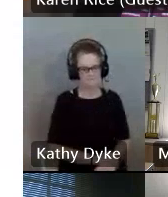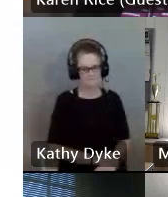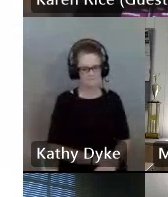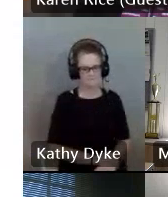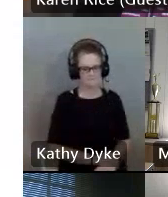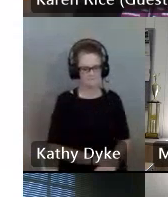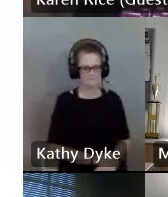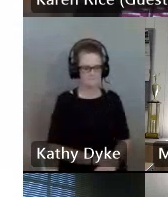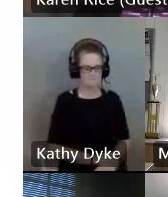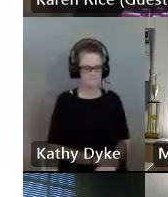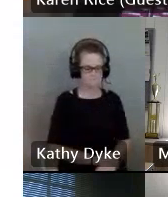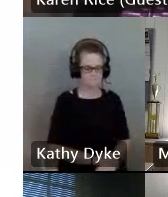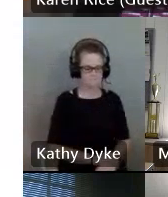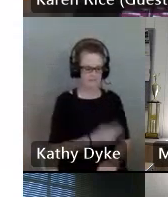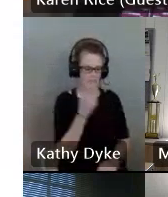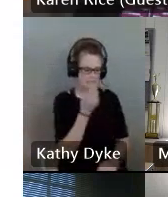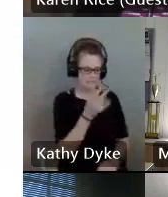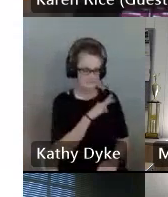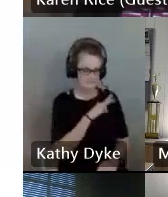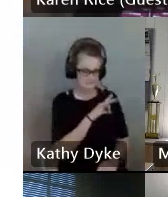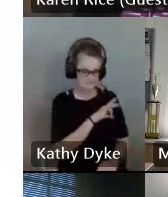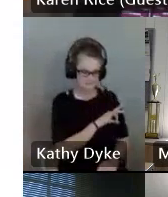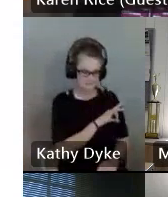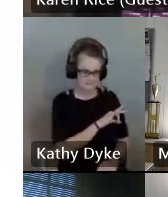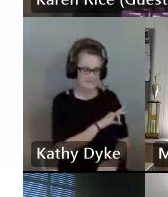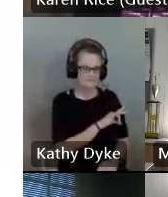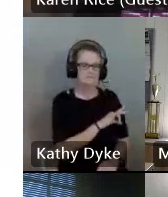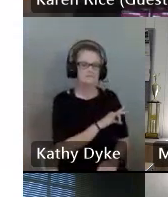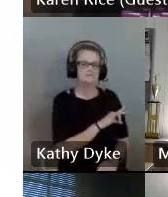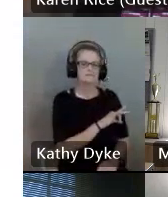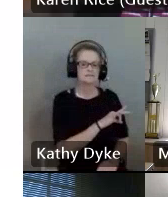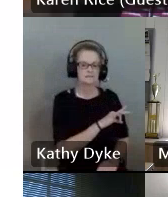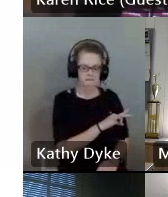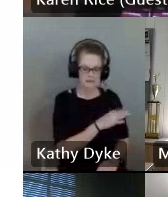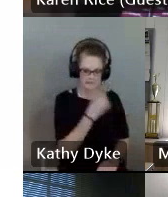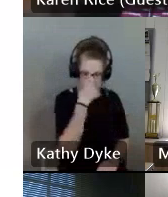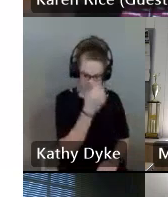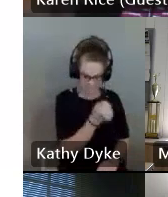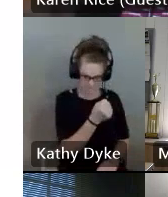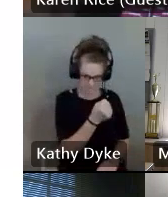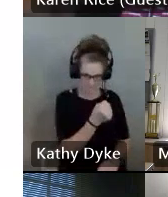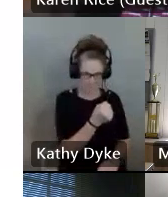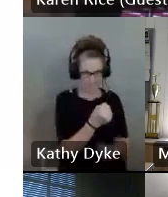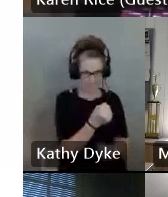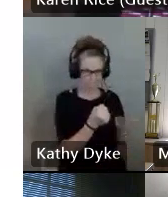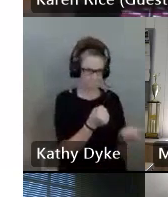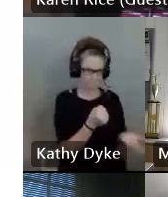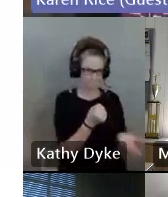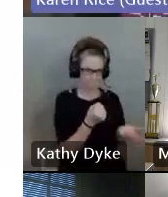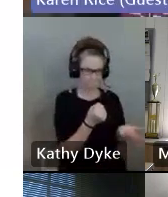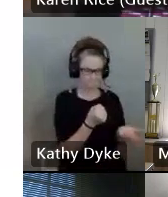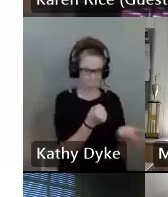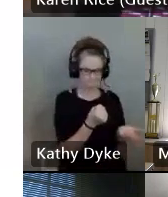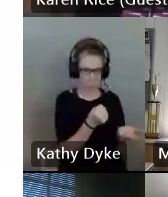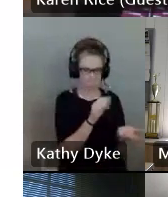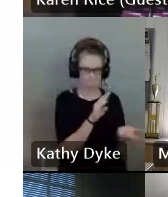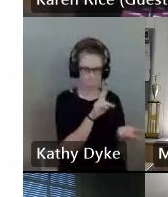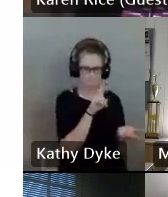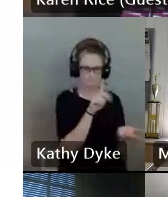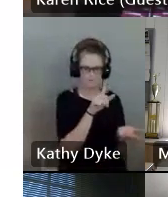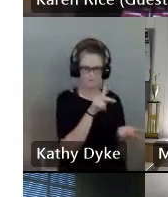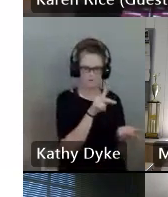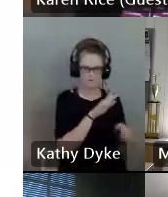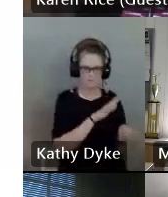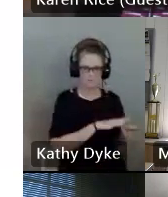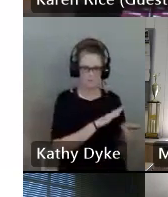how do you, I see benefits to it because it keeps away from bulking up on